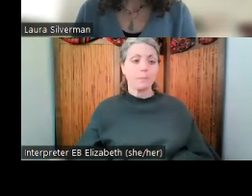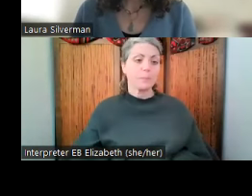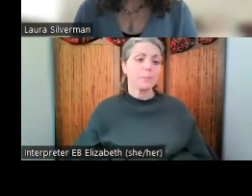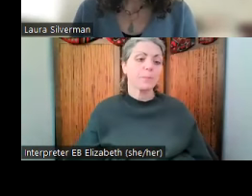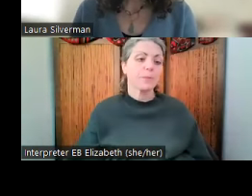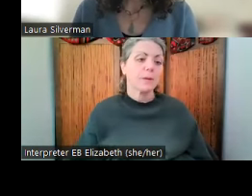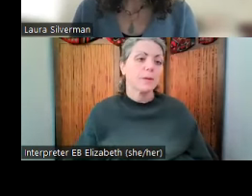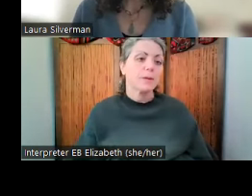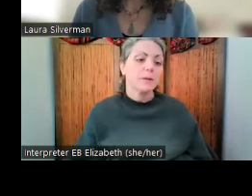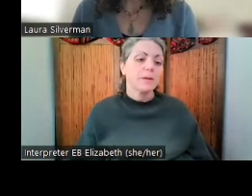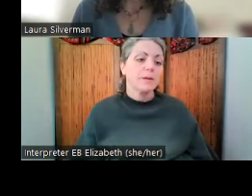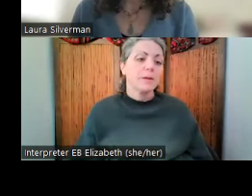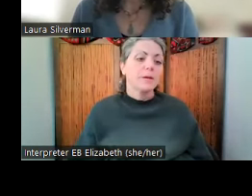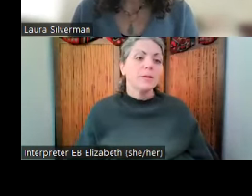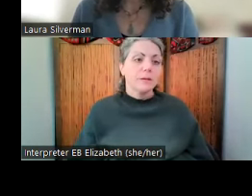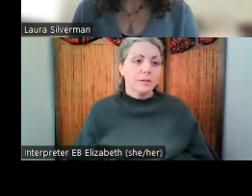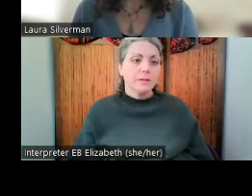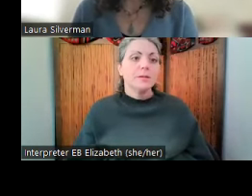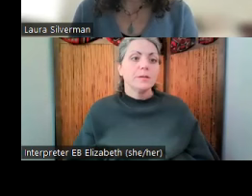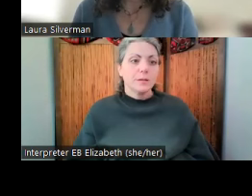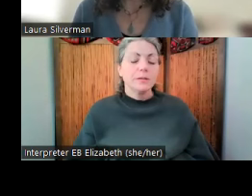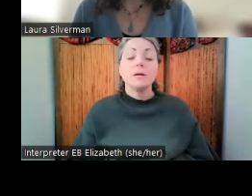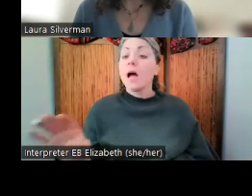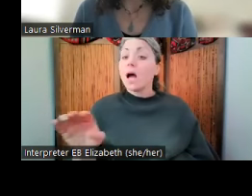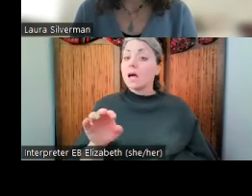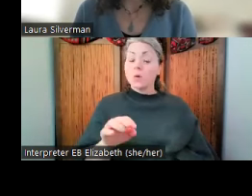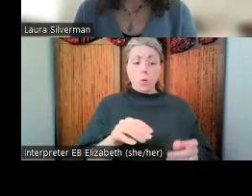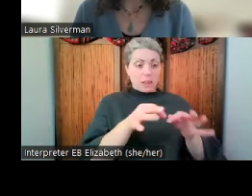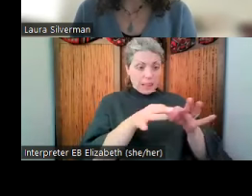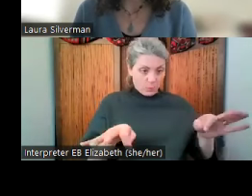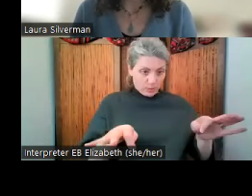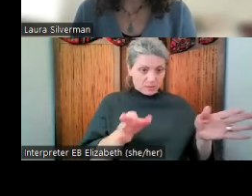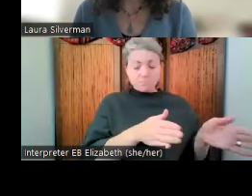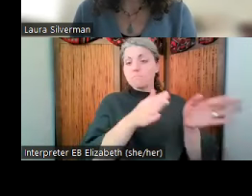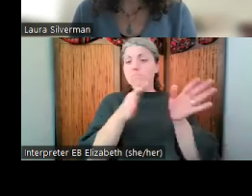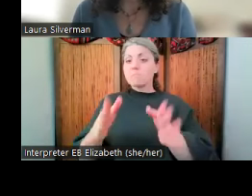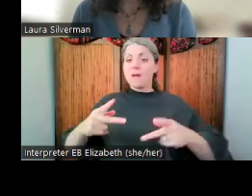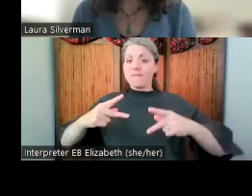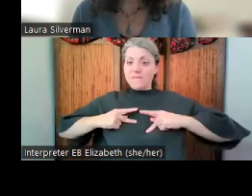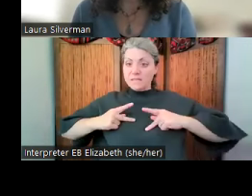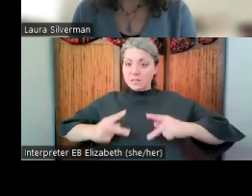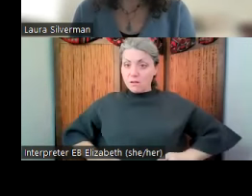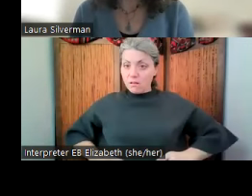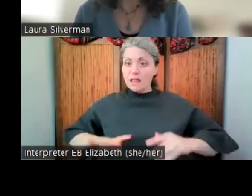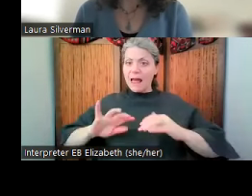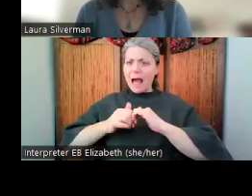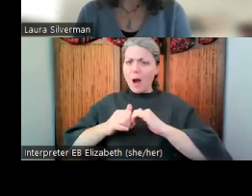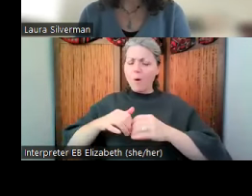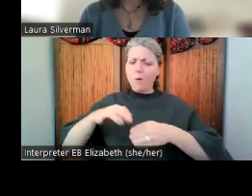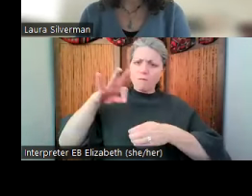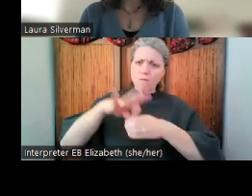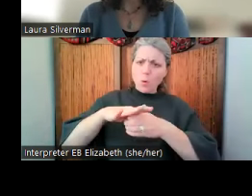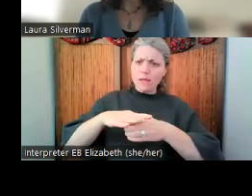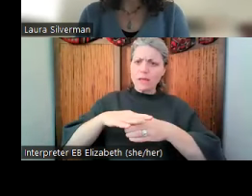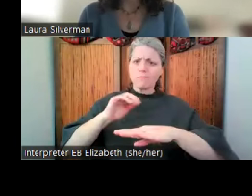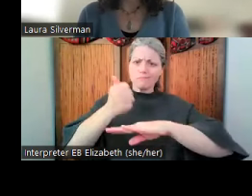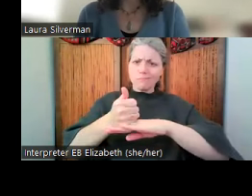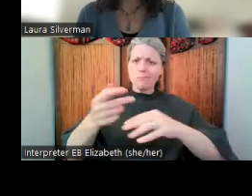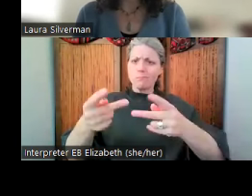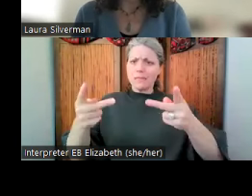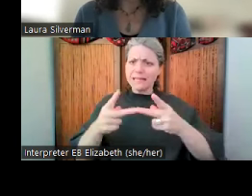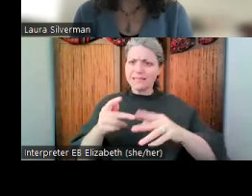So another barrier to voting has to do with the physical space at polling places. So many polling places are buildings